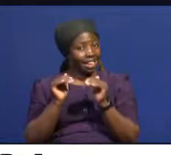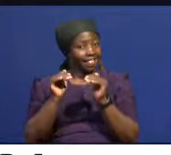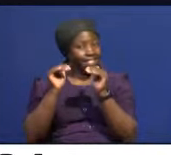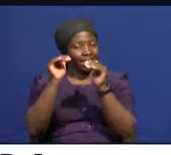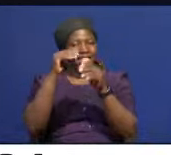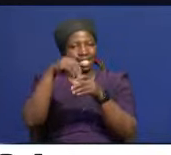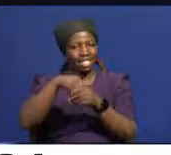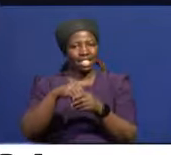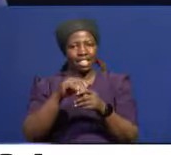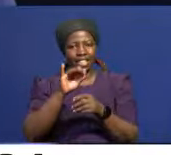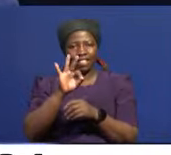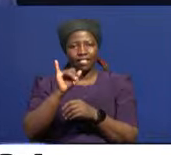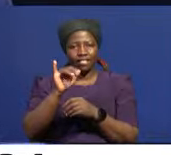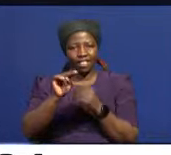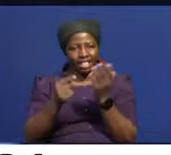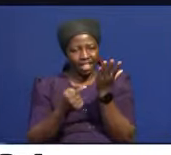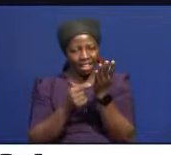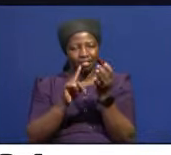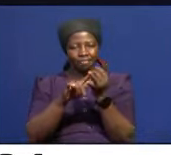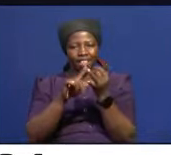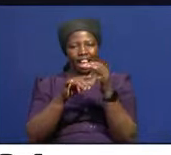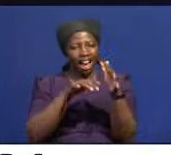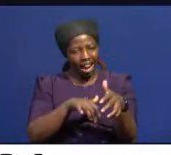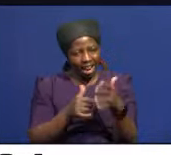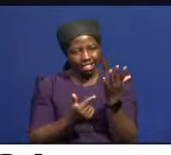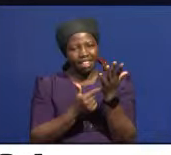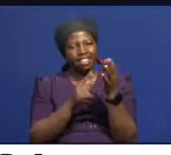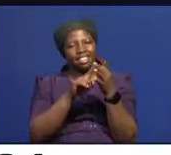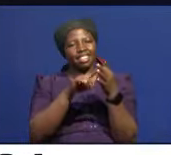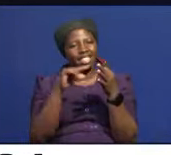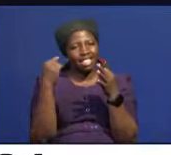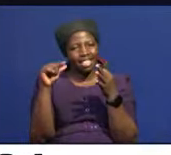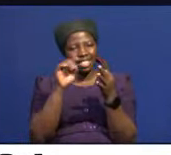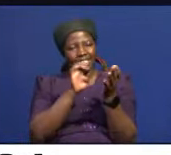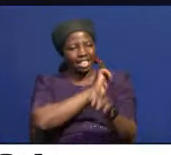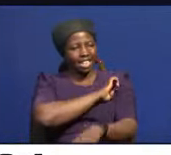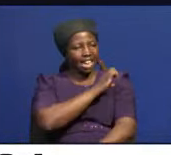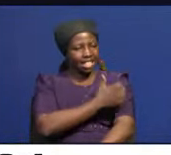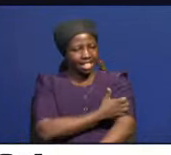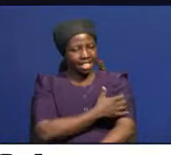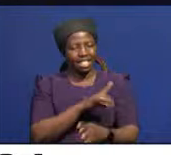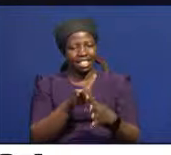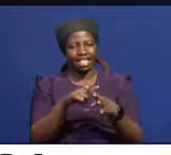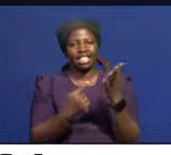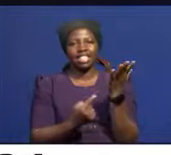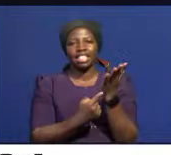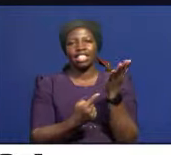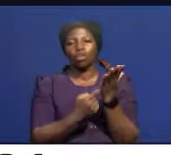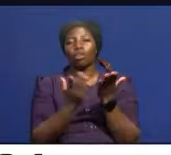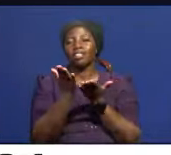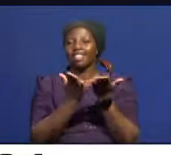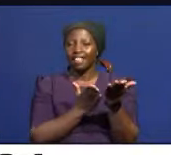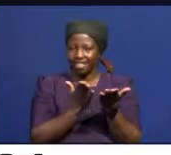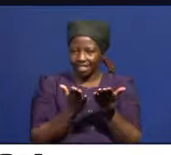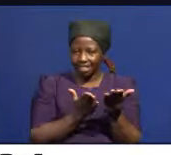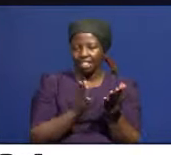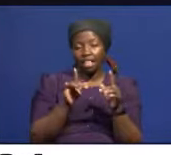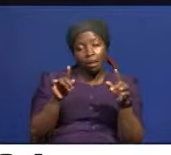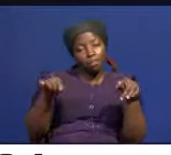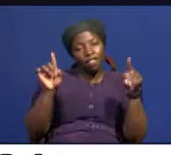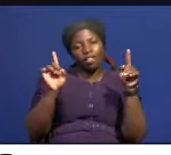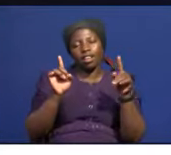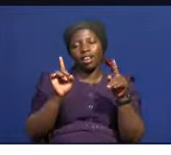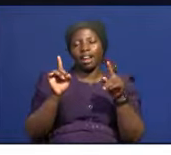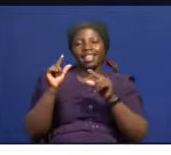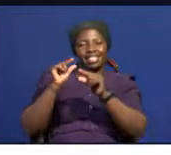fintech, agritech, renewable energy, and digital services. They are a generation